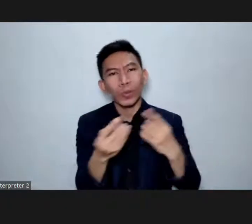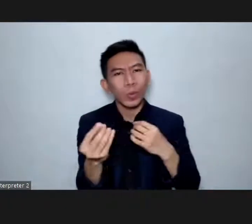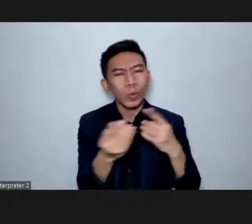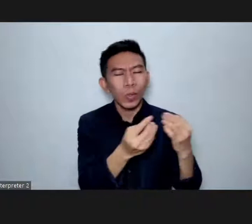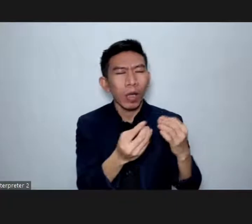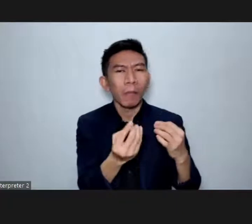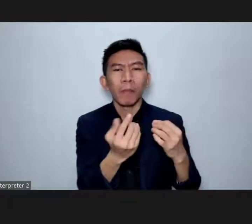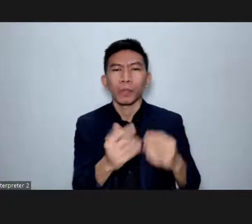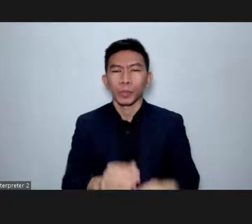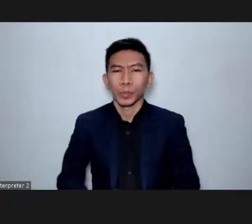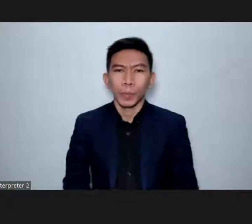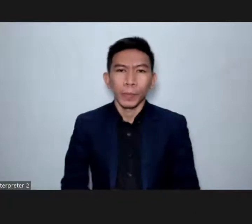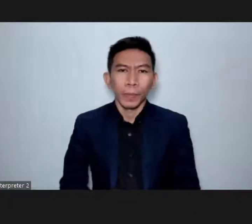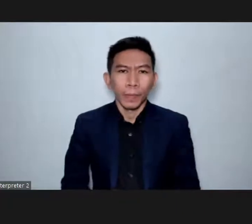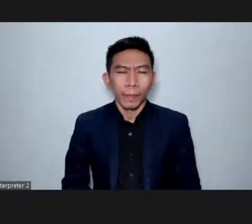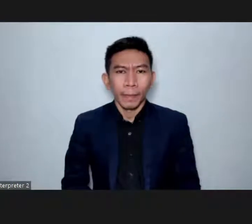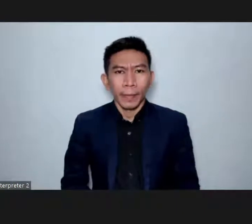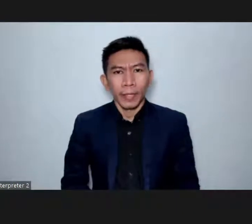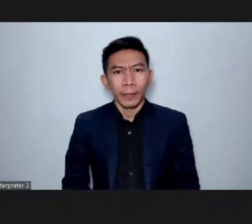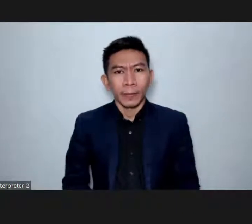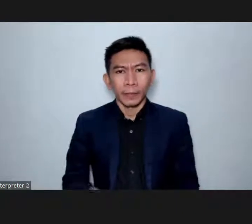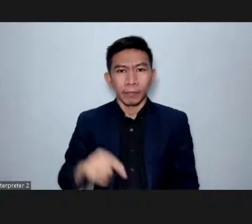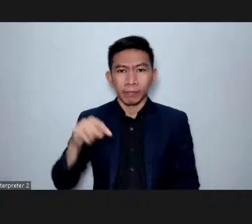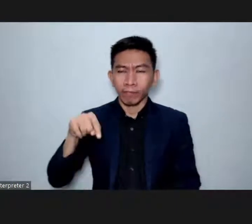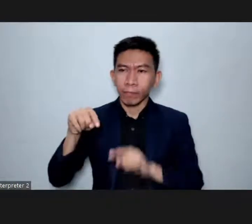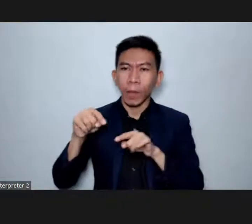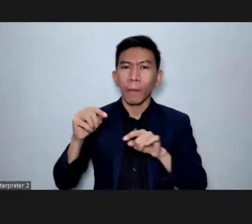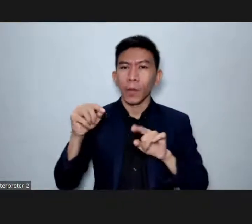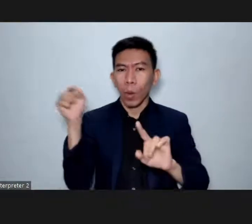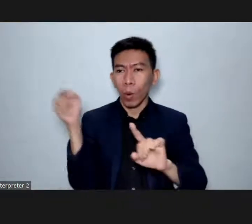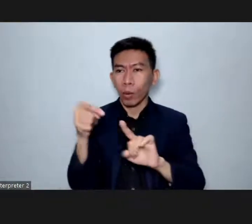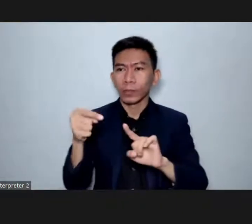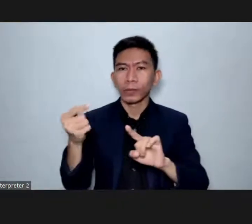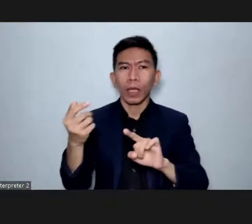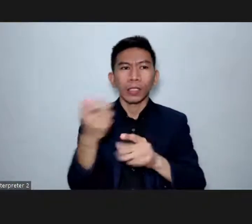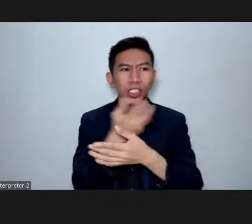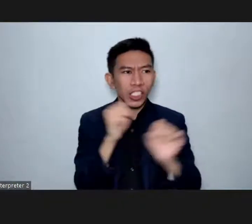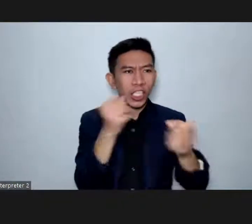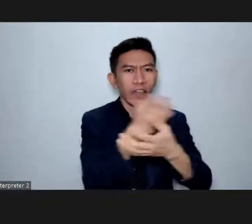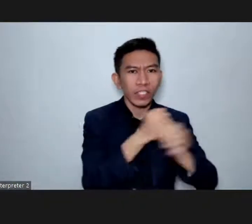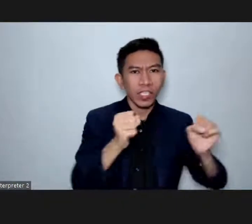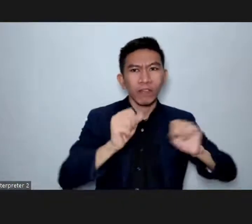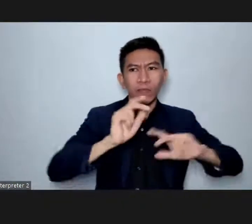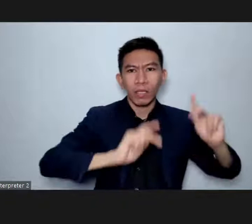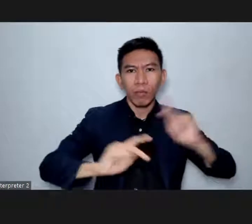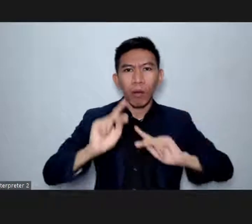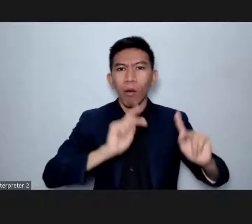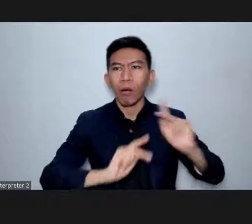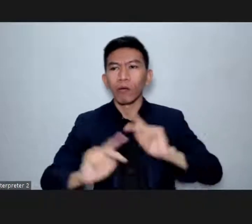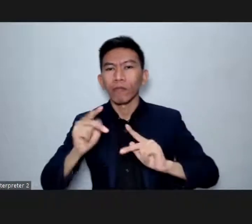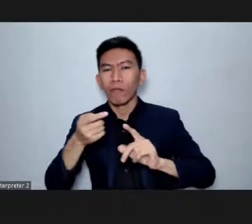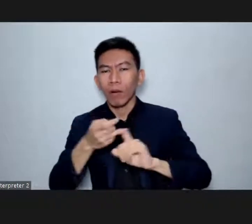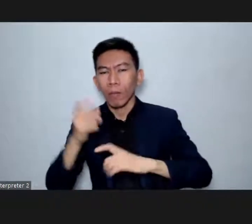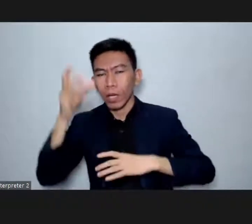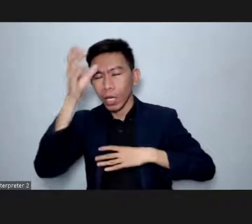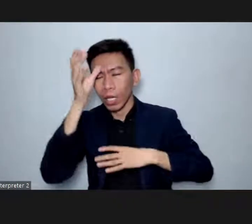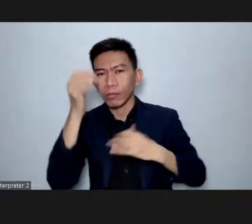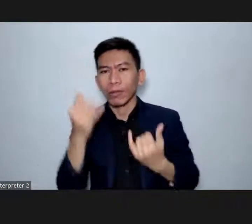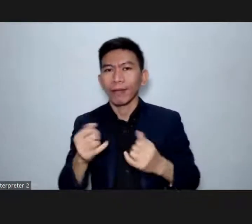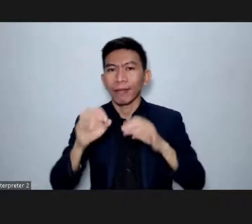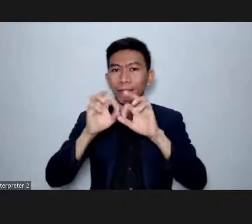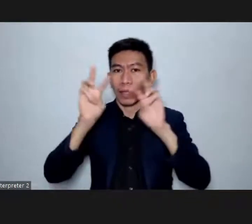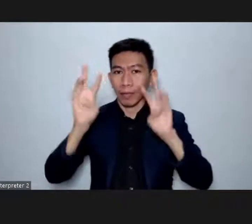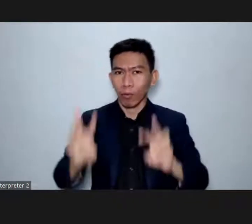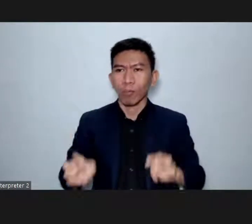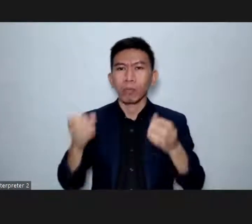do it. In our race to save more children from cancer, there are a number of frameworks now that's available for us. And I think